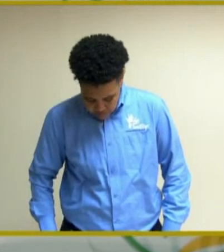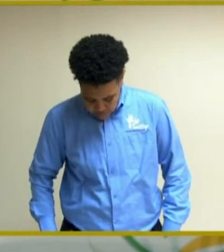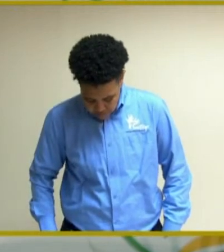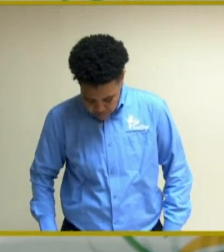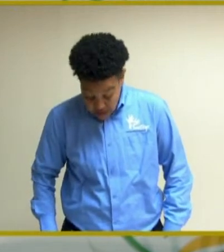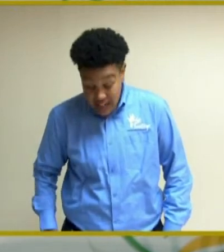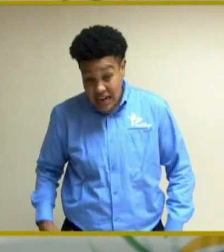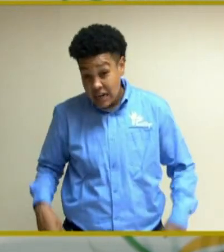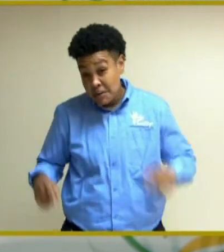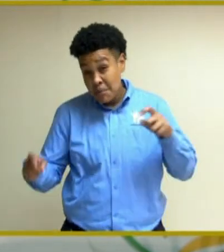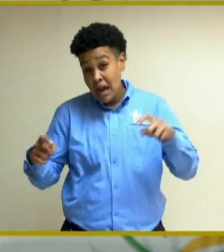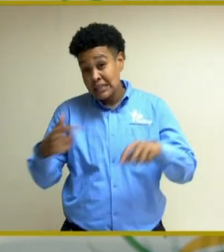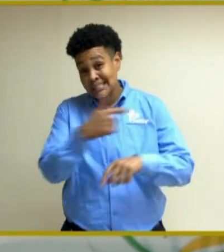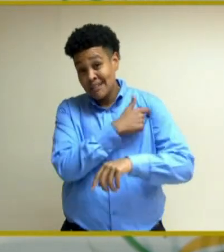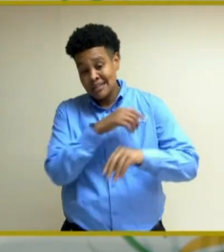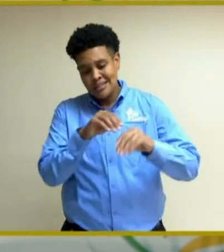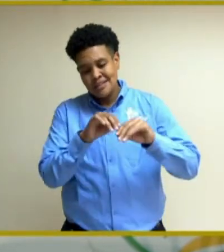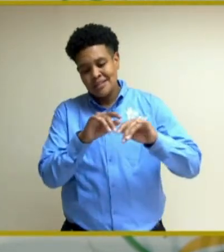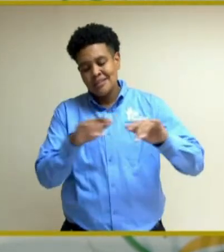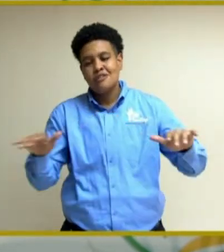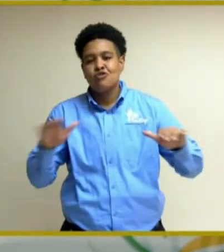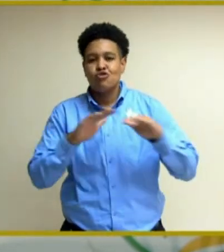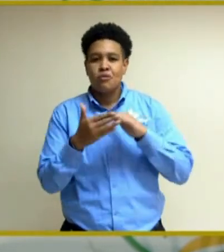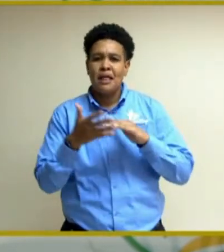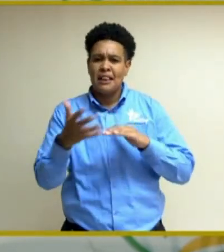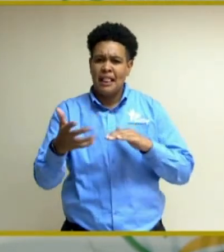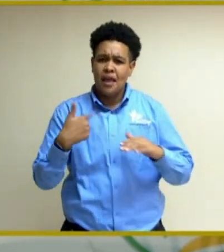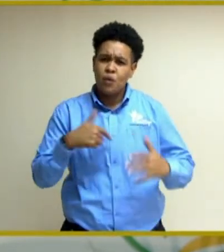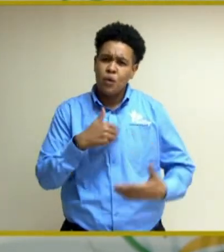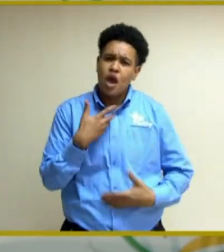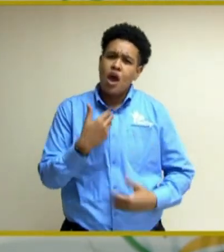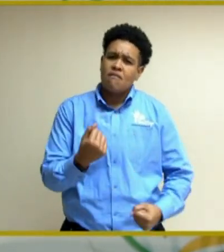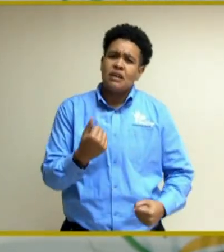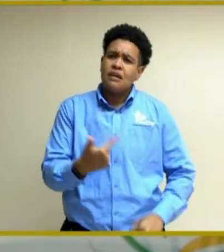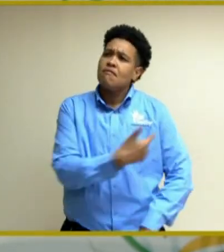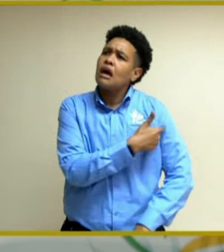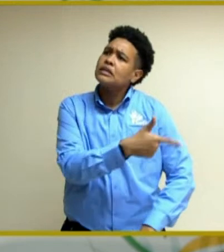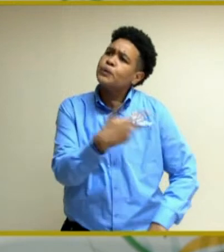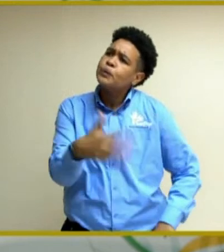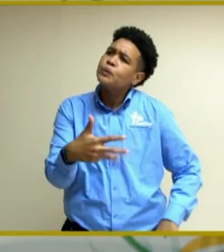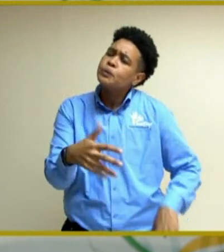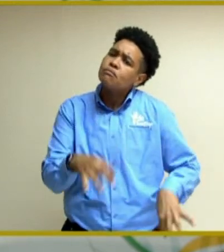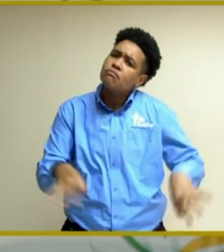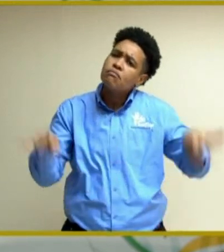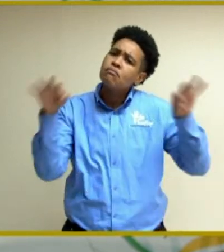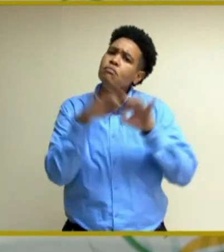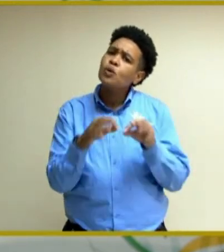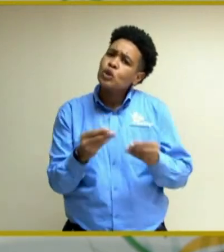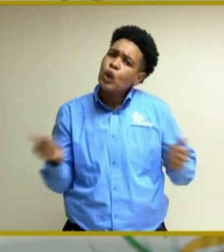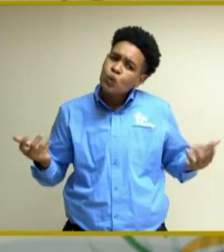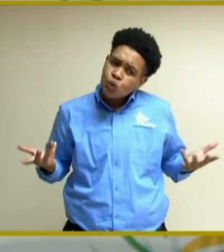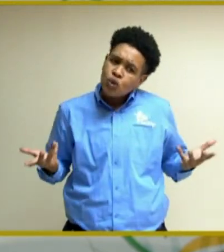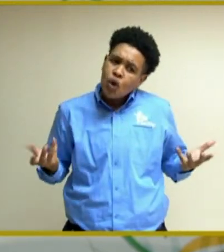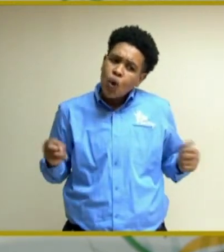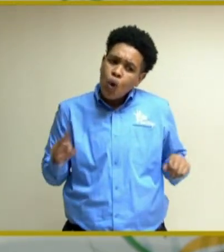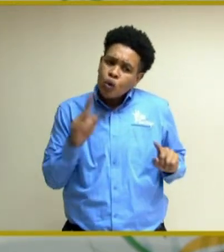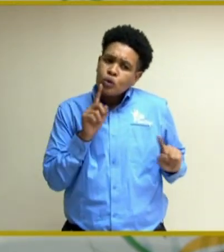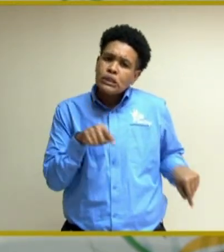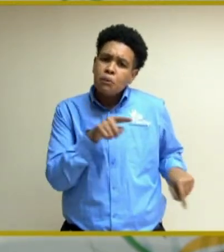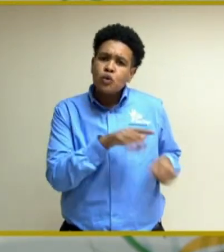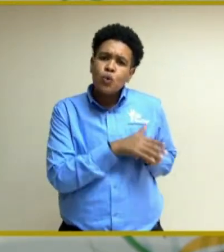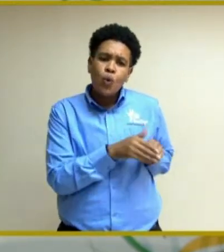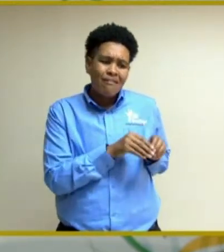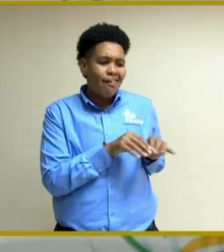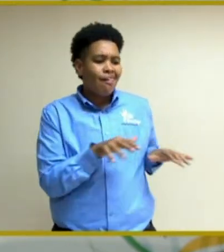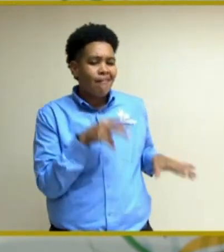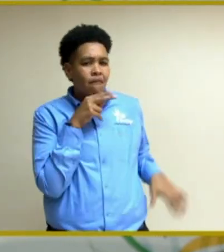We are confident that a vaccine is a significant solution or response to the